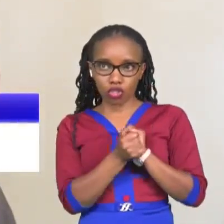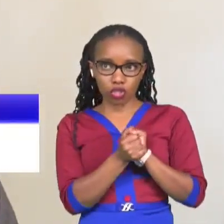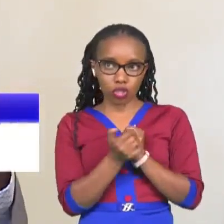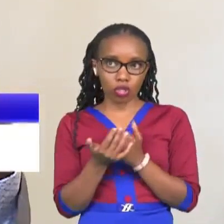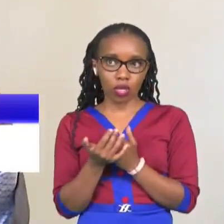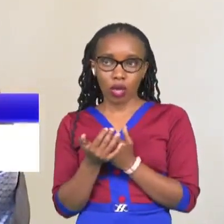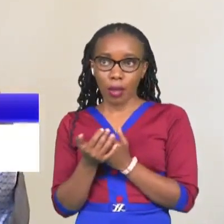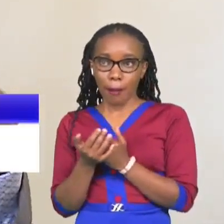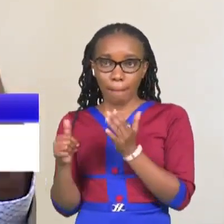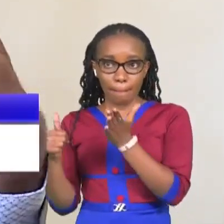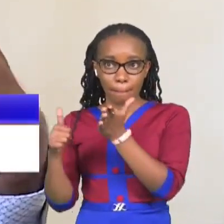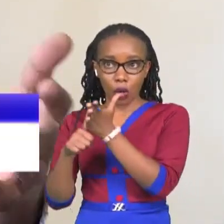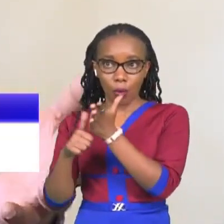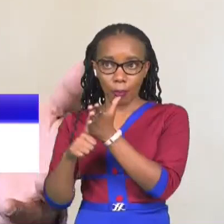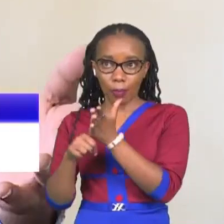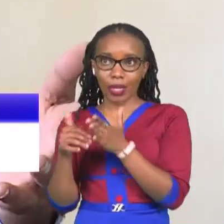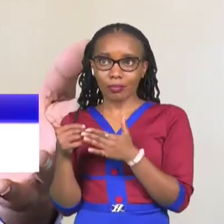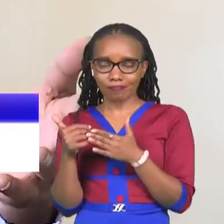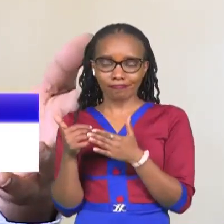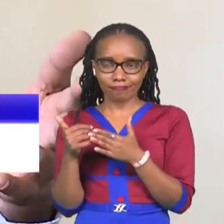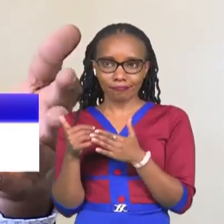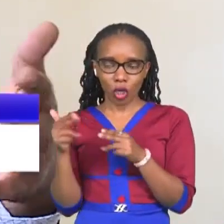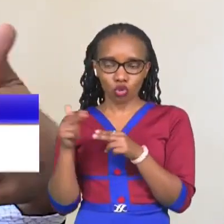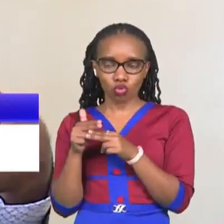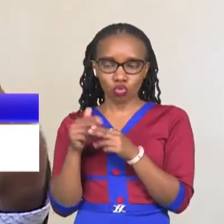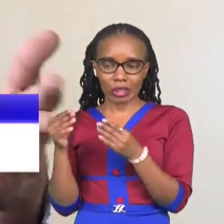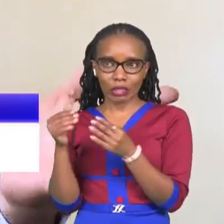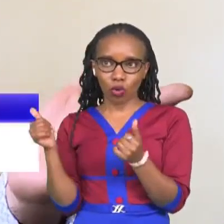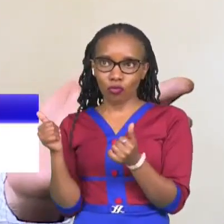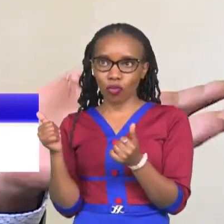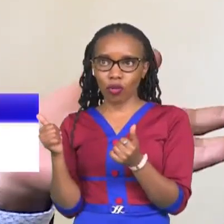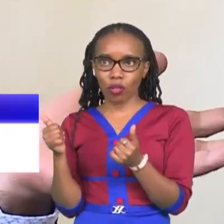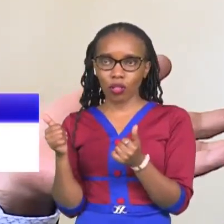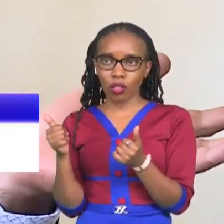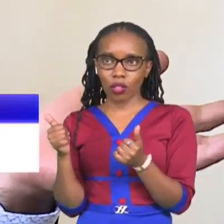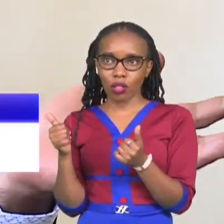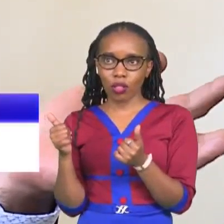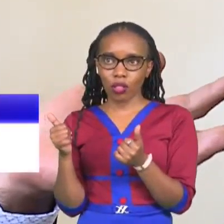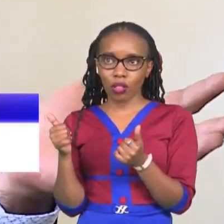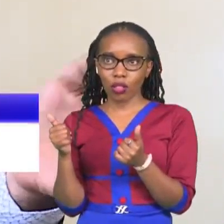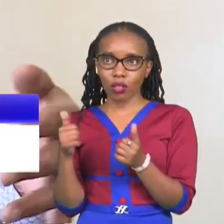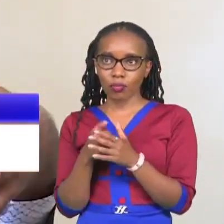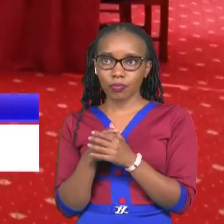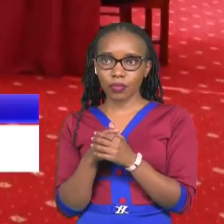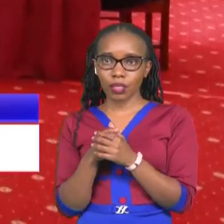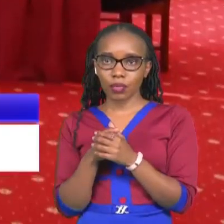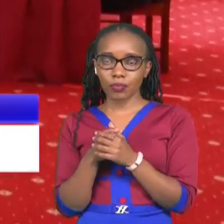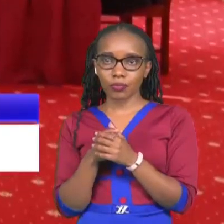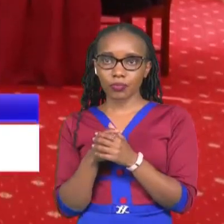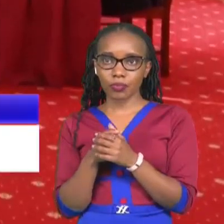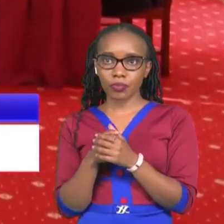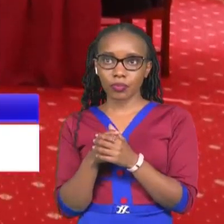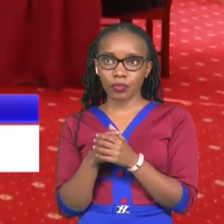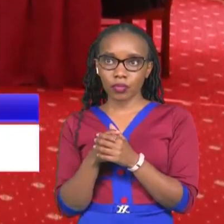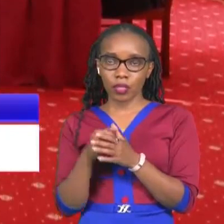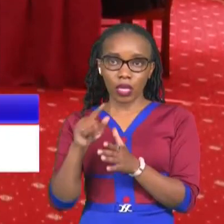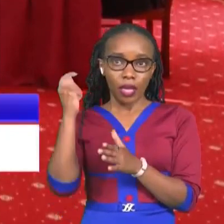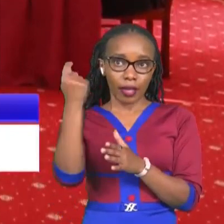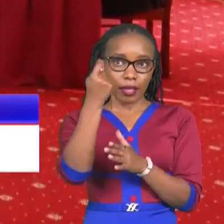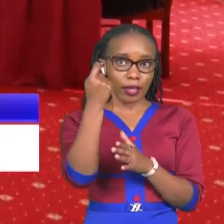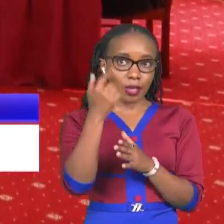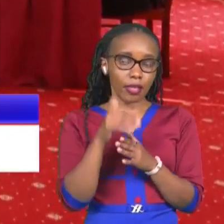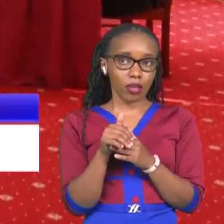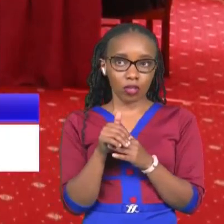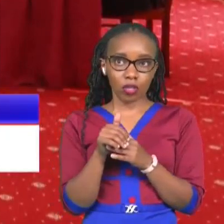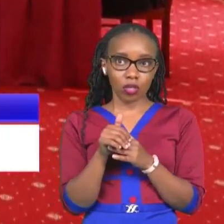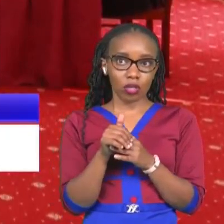asking me is about to come to an end. And it was a phenomena of the Trump administration. Kenya is willing to lose Somalia